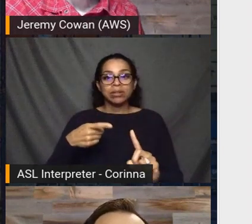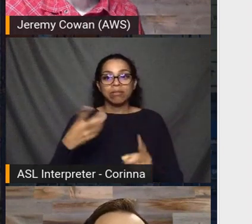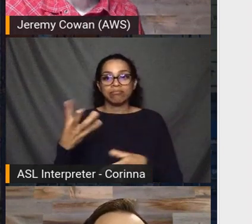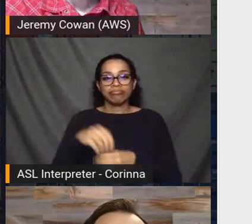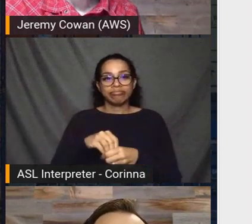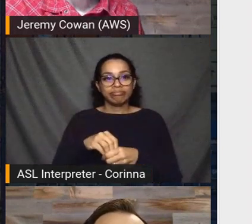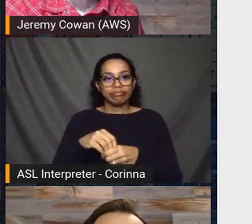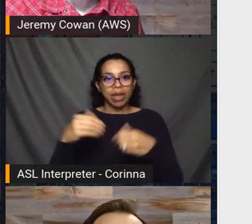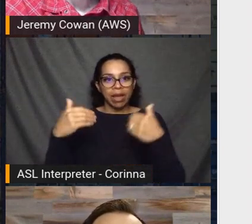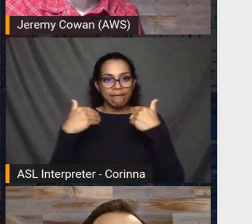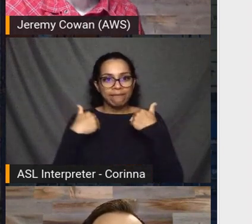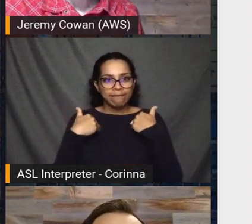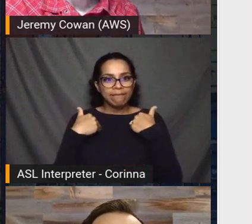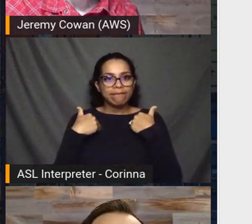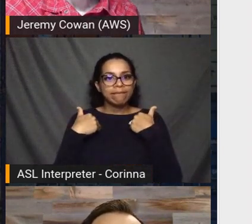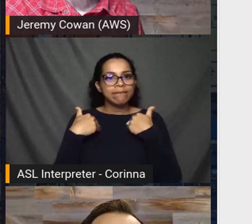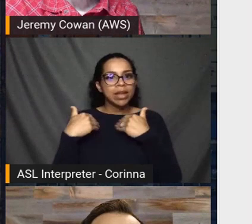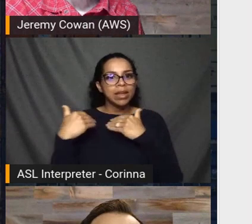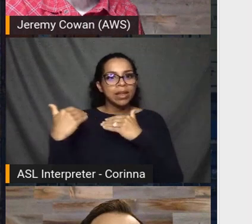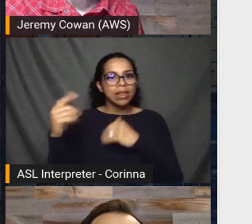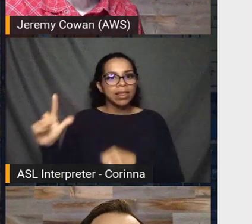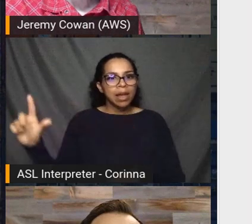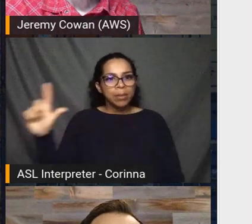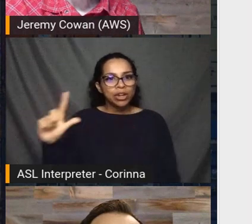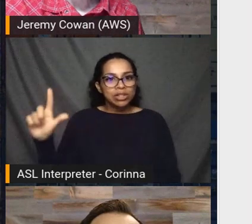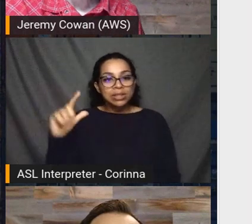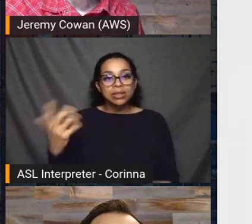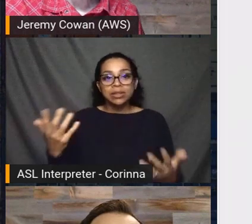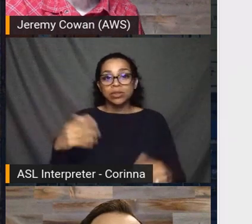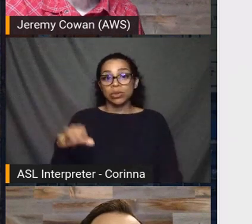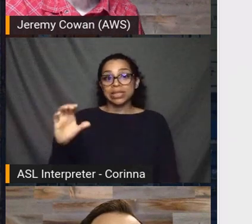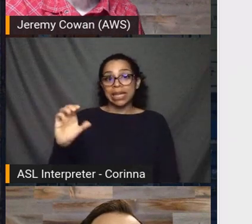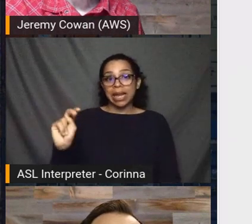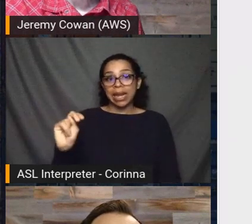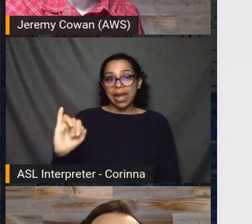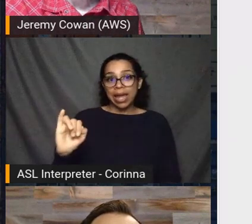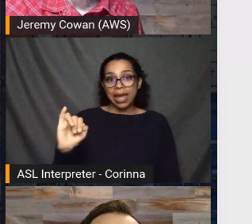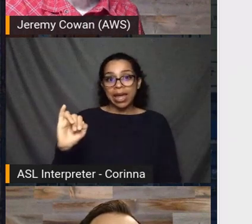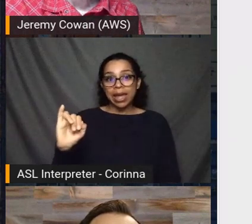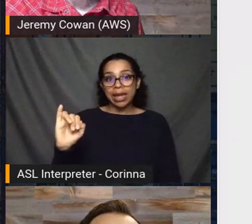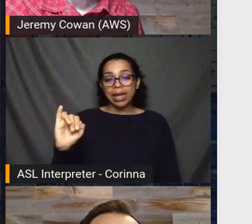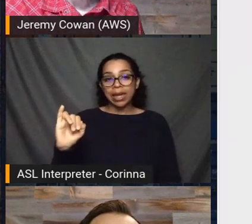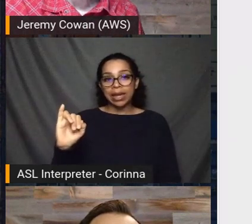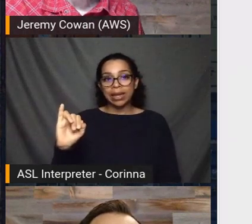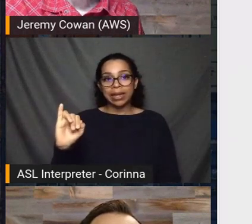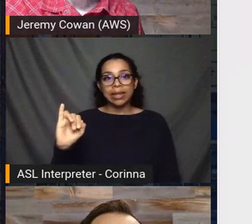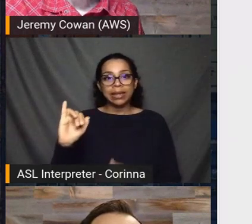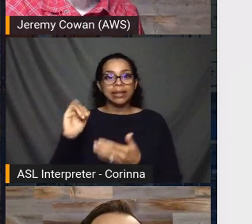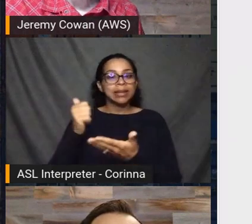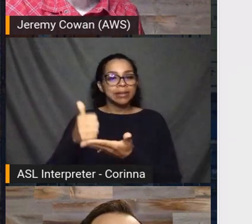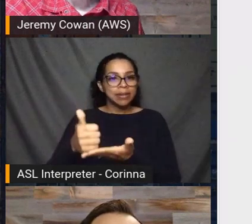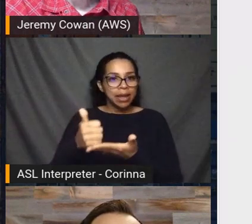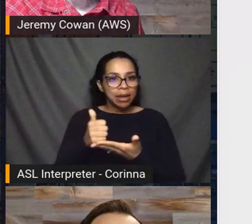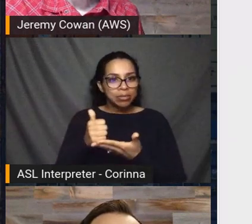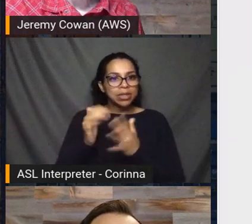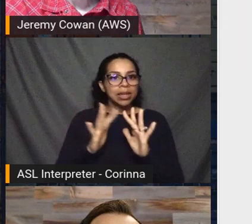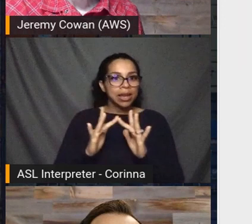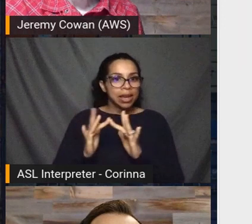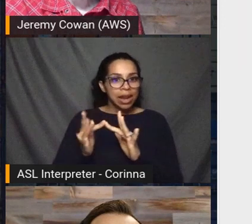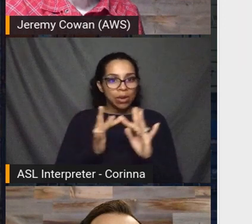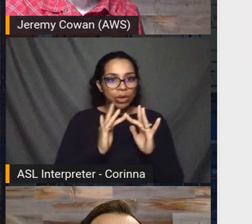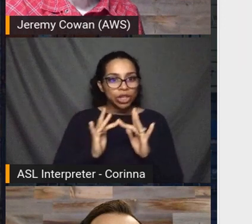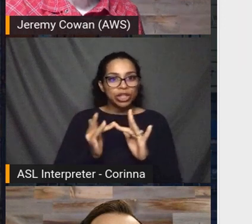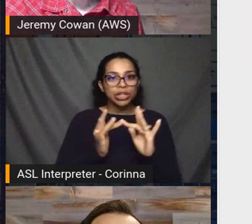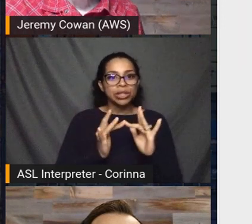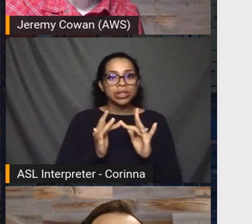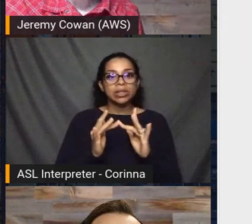of libraries, right? So what does CNI do for us? In the entirety of the Kubernetes networking, the cluster networking, and also